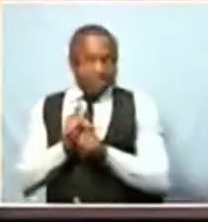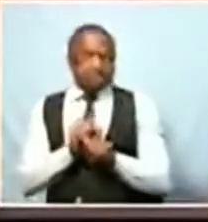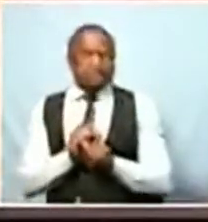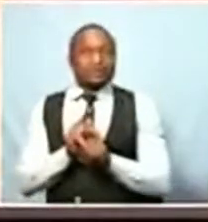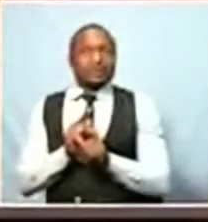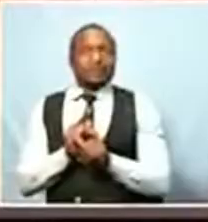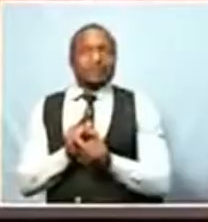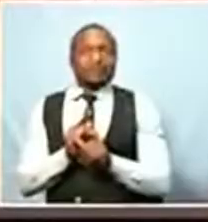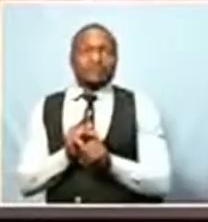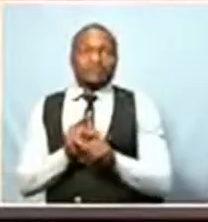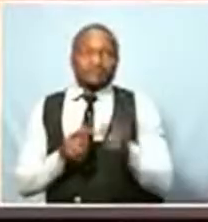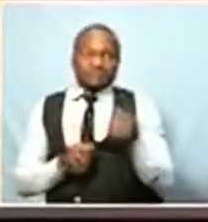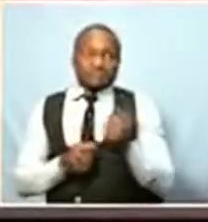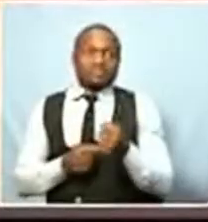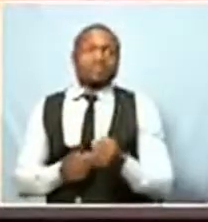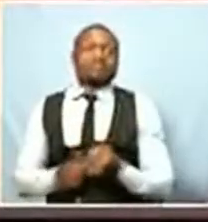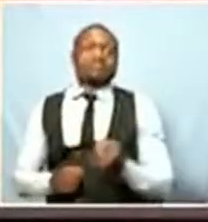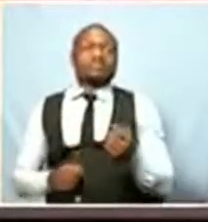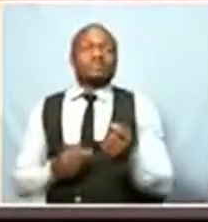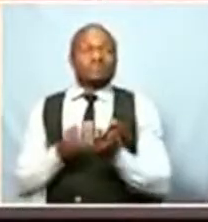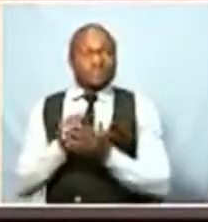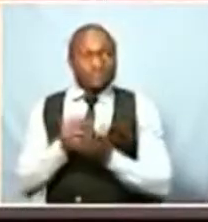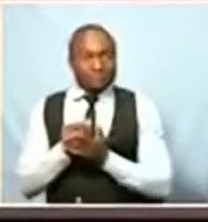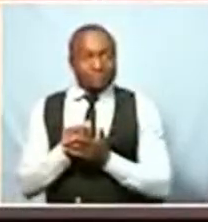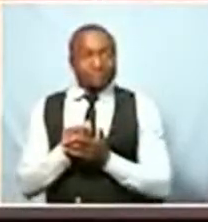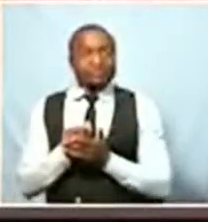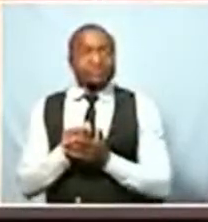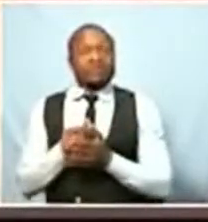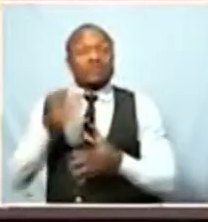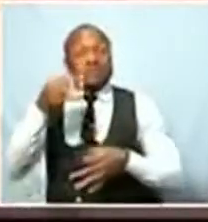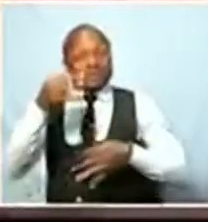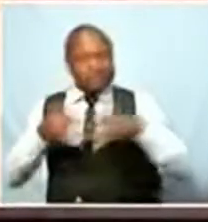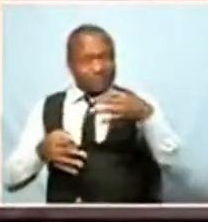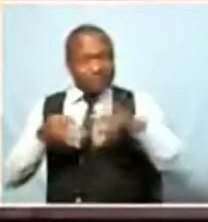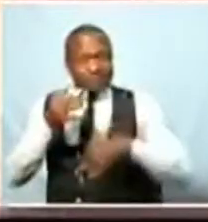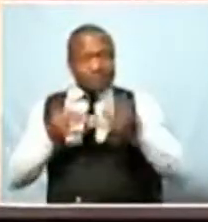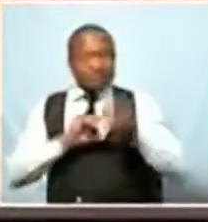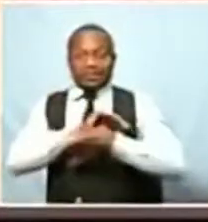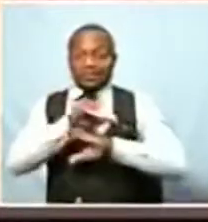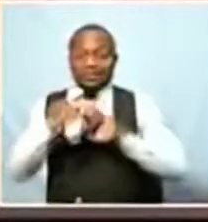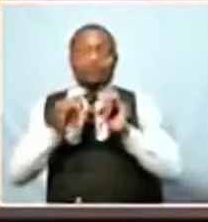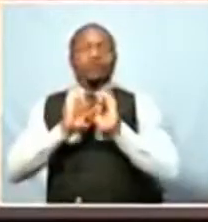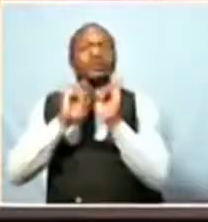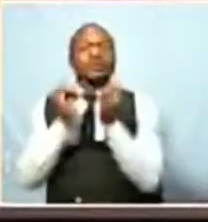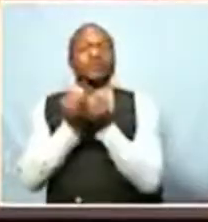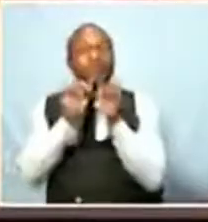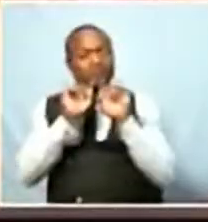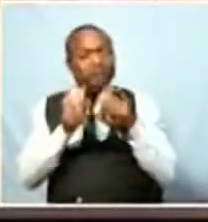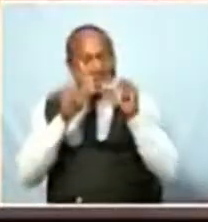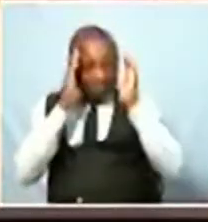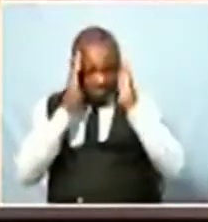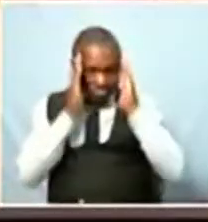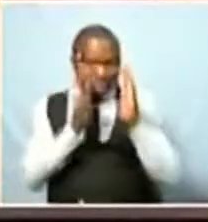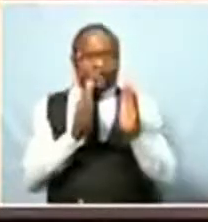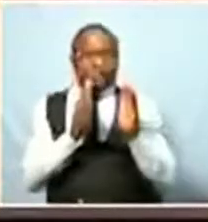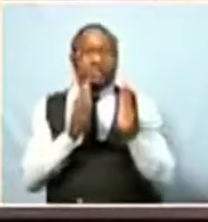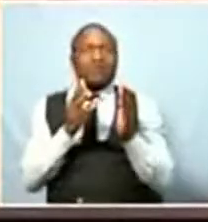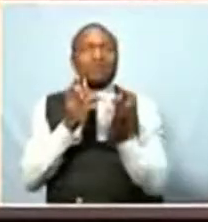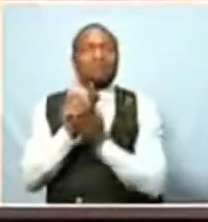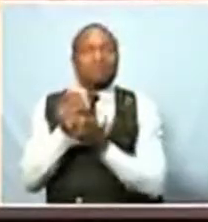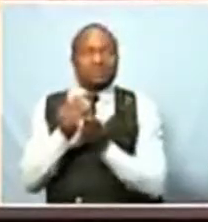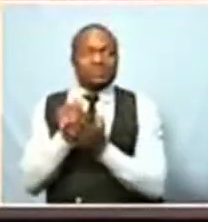envisaged. So I urge you on, and if all institutions could actually focus on innovative